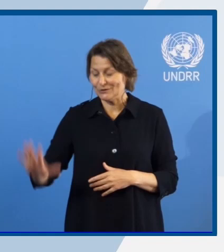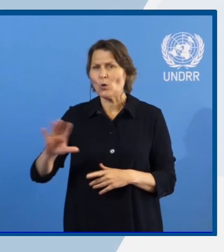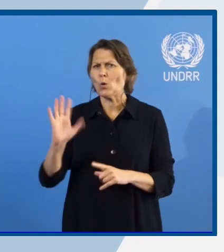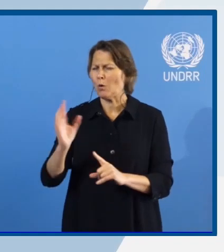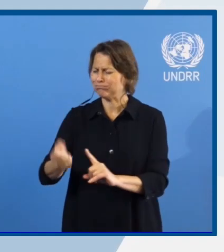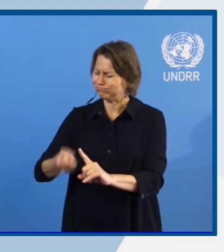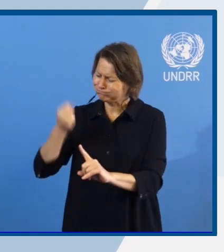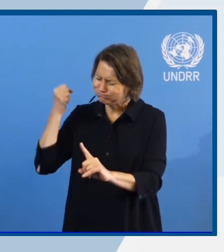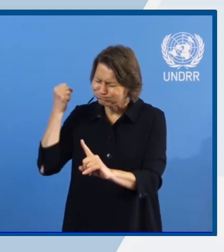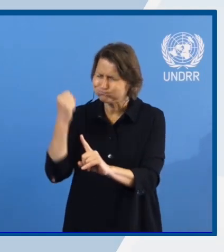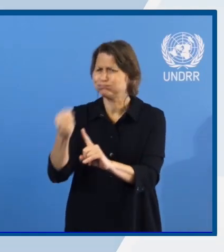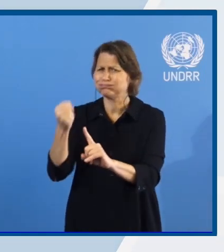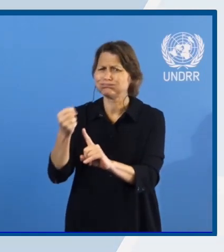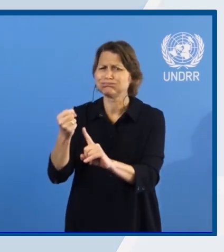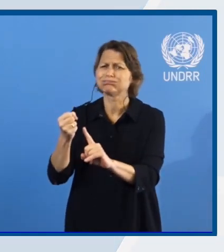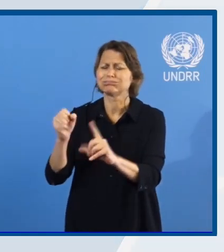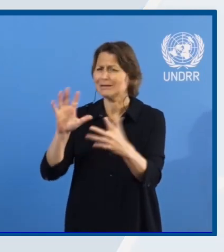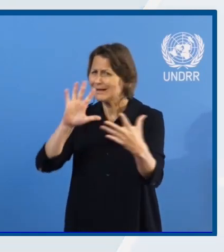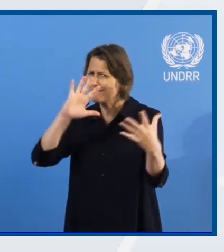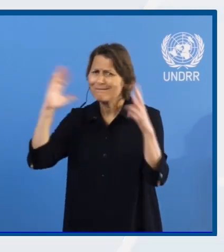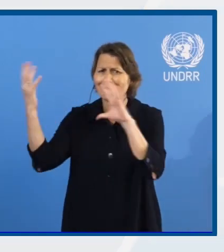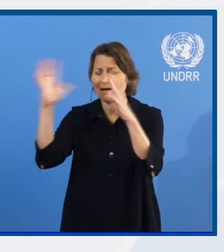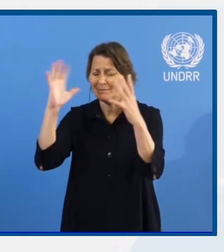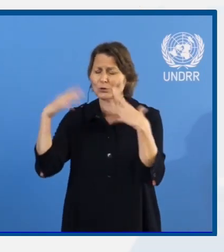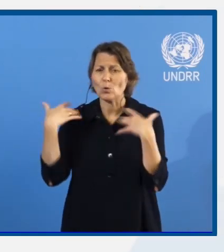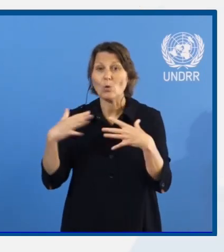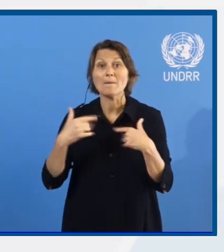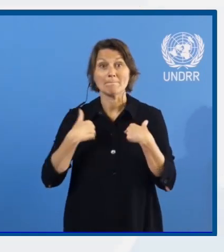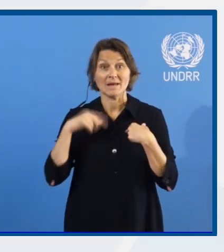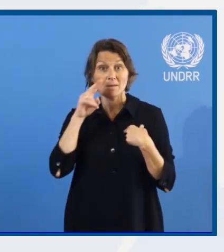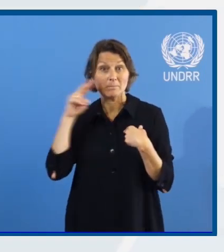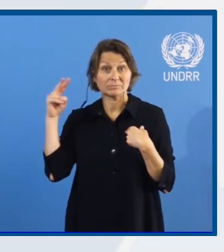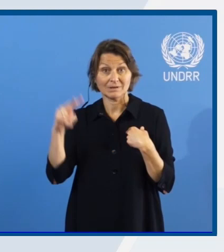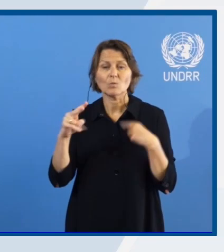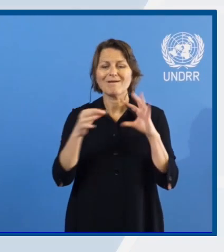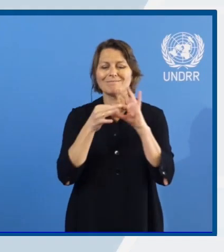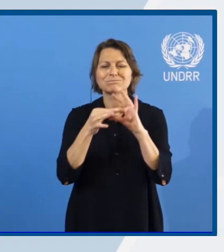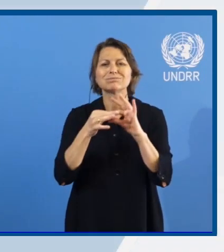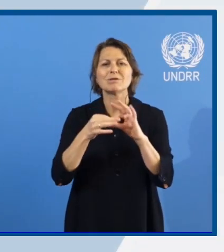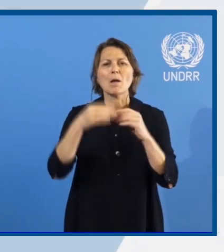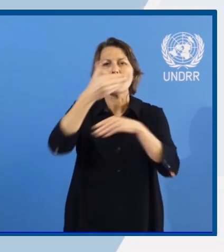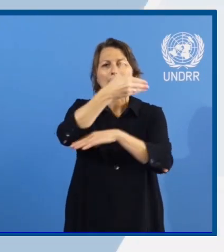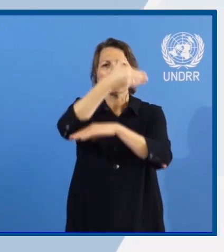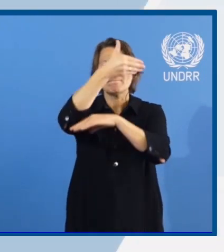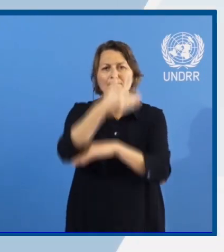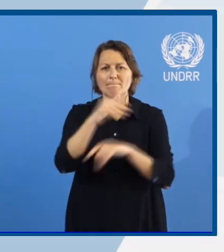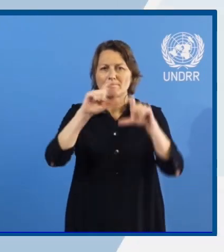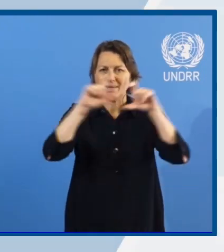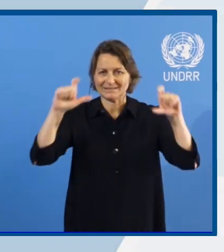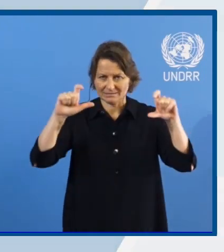country. And I'm talking from the perspective of SMEs, particularly in the finance, disaster resilience